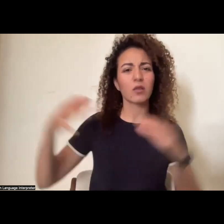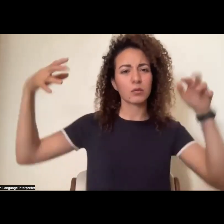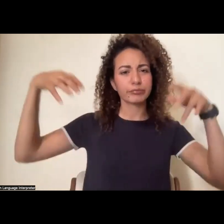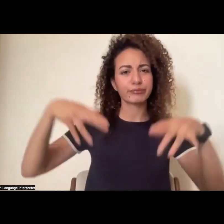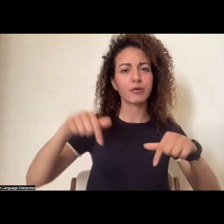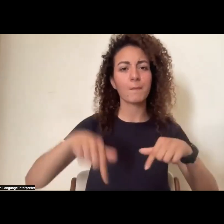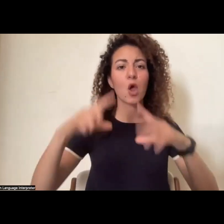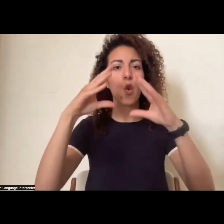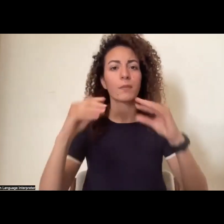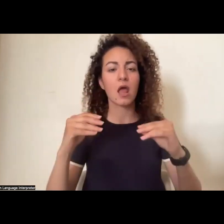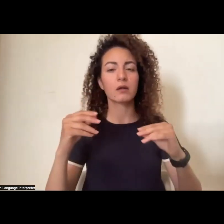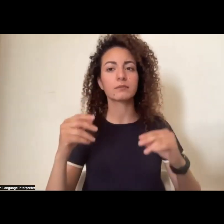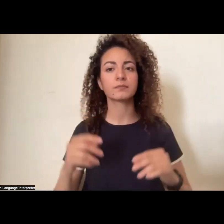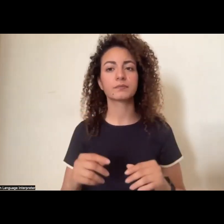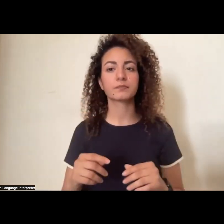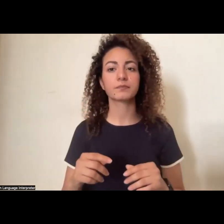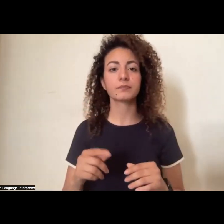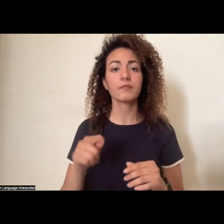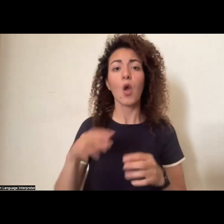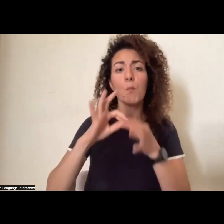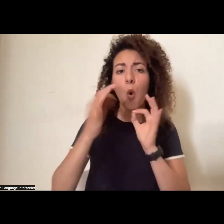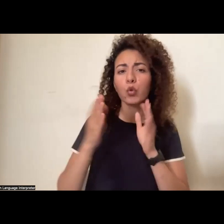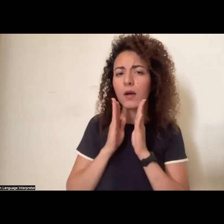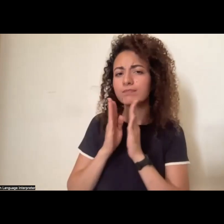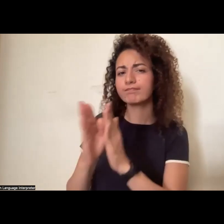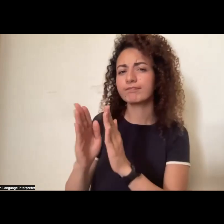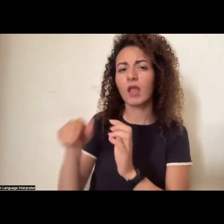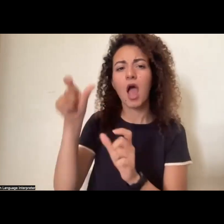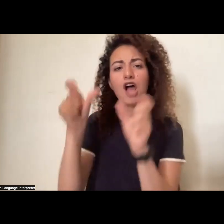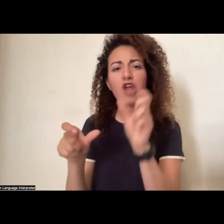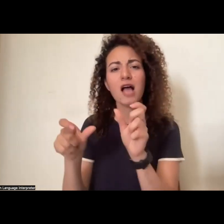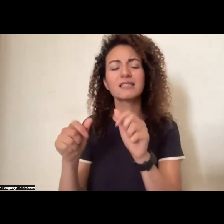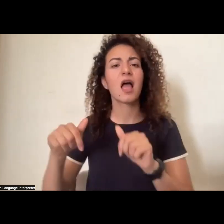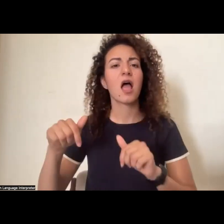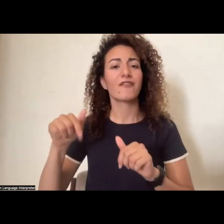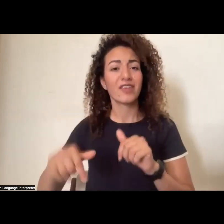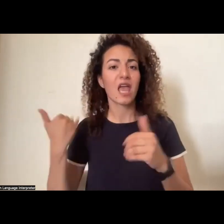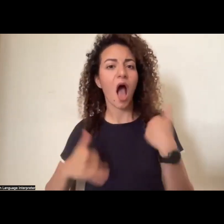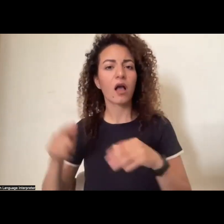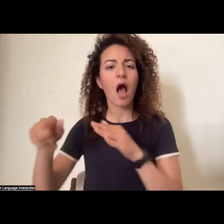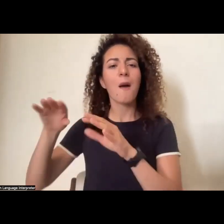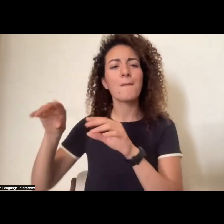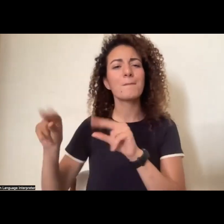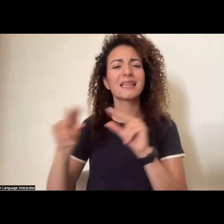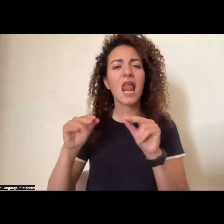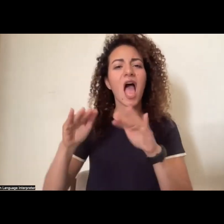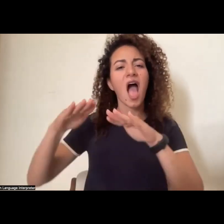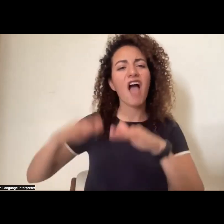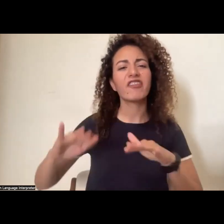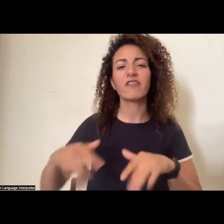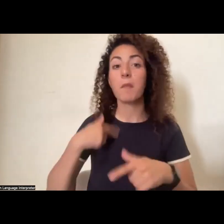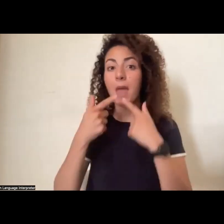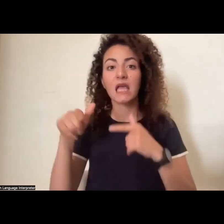the branch that is related to people with disabilities has always been dormant since the very establishment of